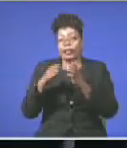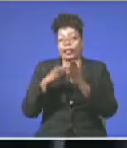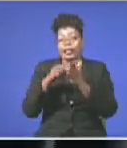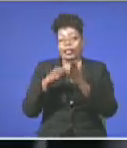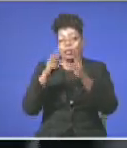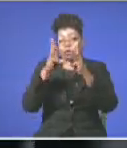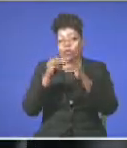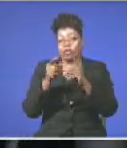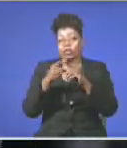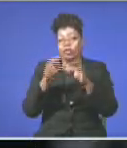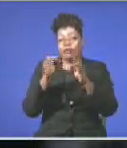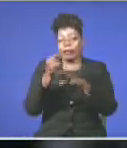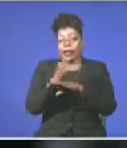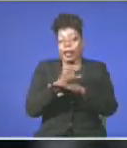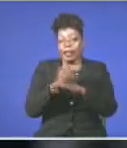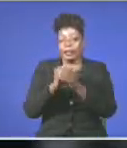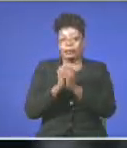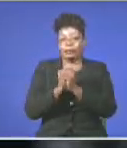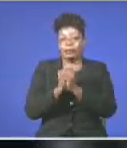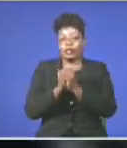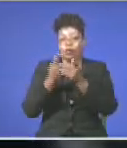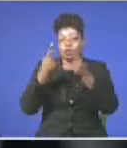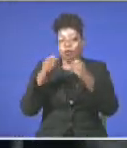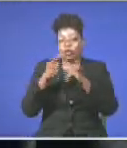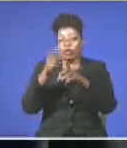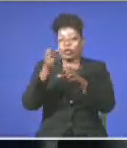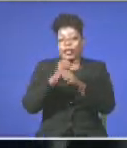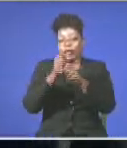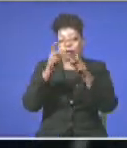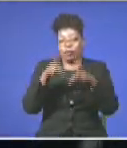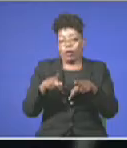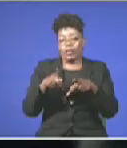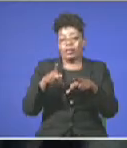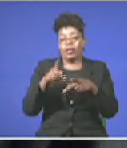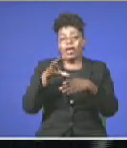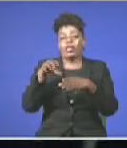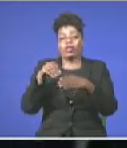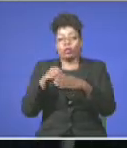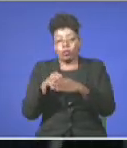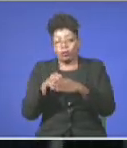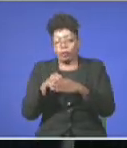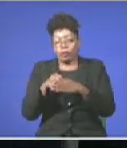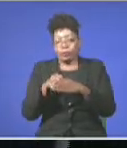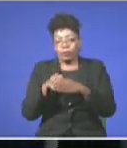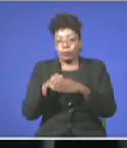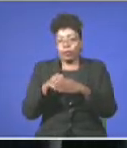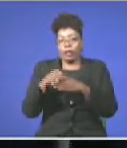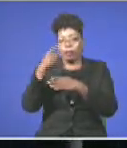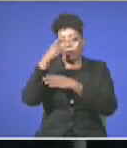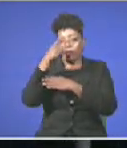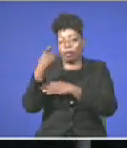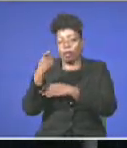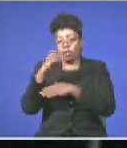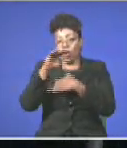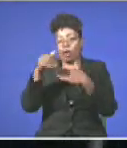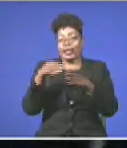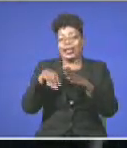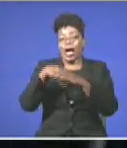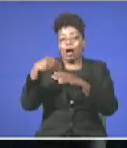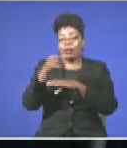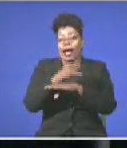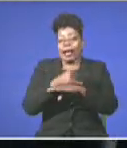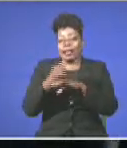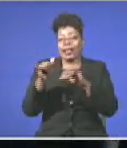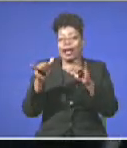we're trying to do is we're trying to get everybody involved. We don't want to leave nobody out because, like I say, all our islands are playing